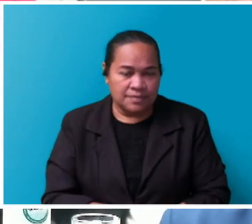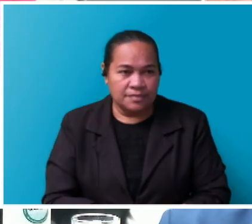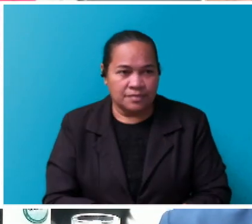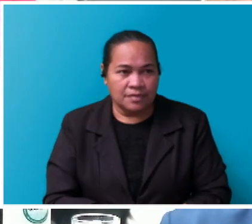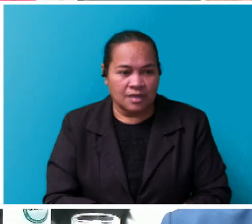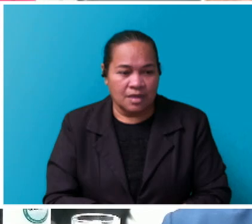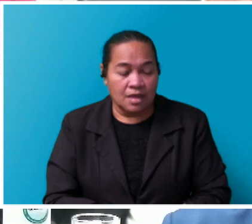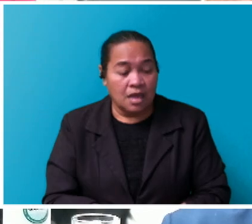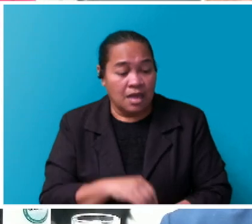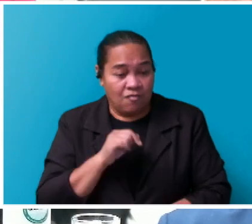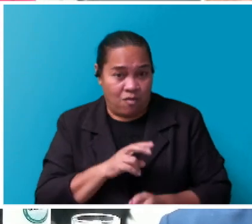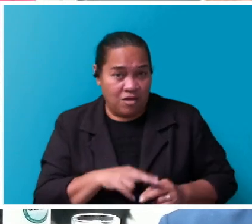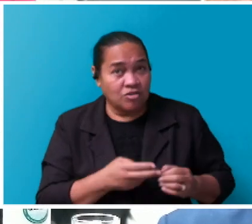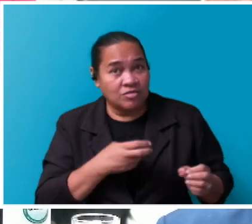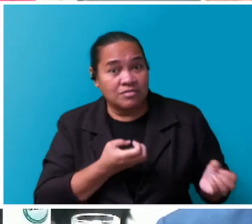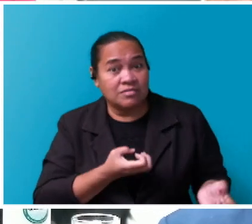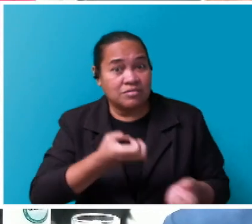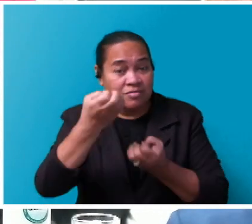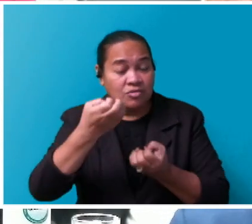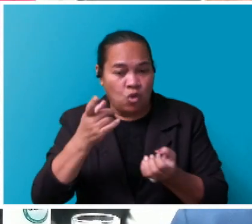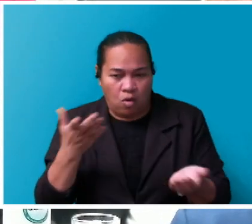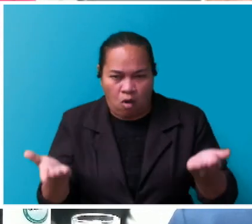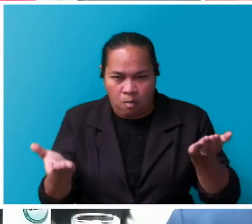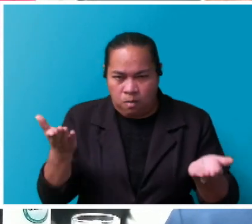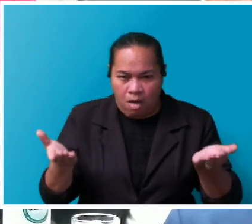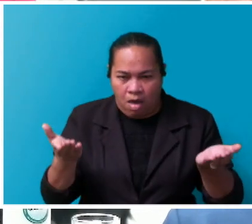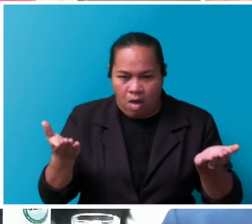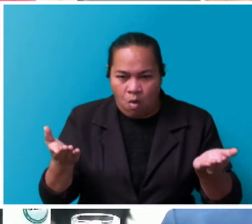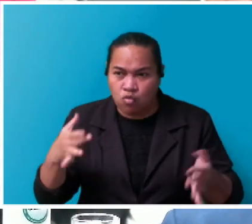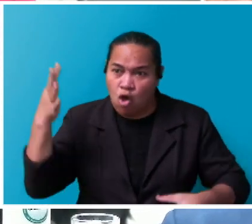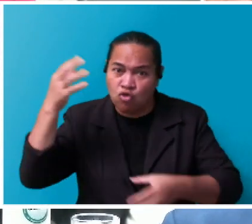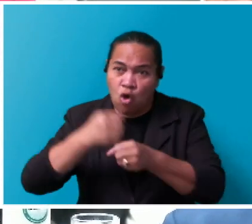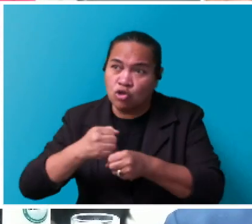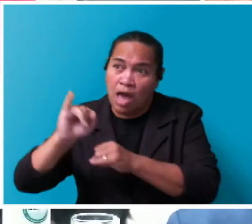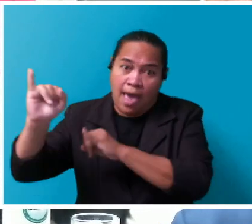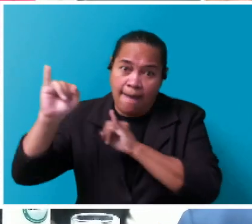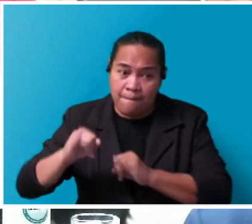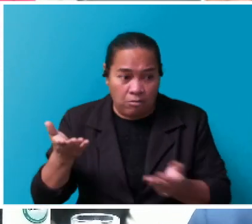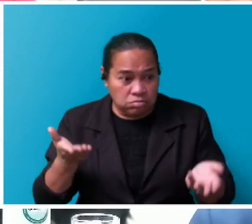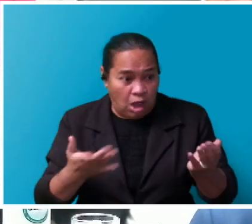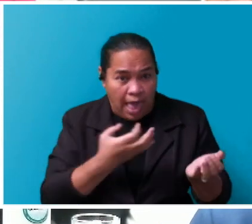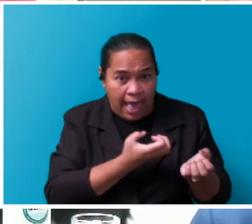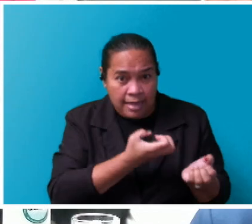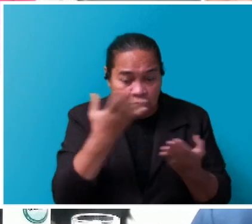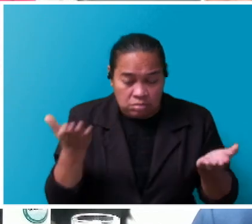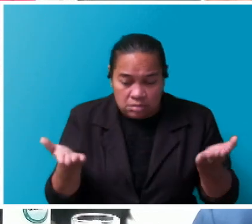from Fiji in proportion to total USA imports, which amounted